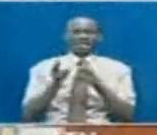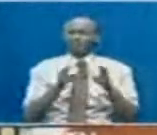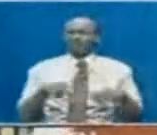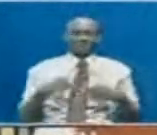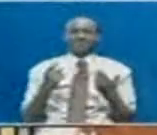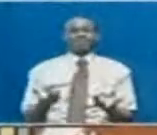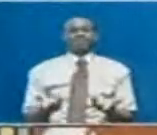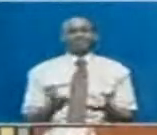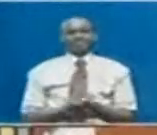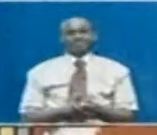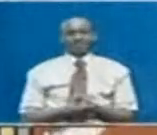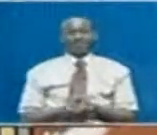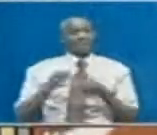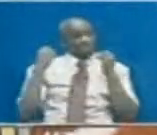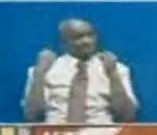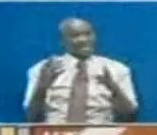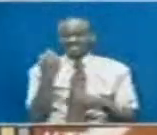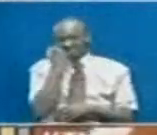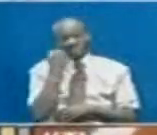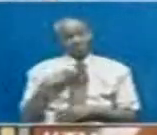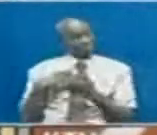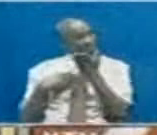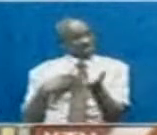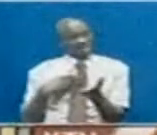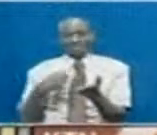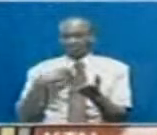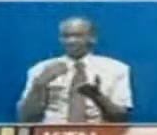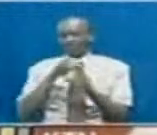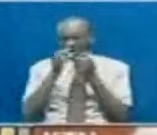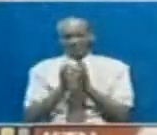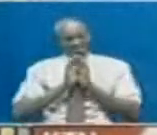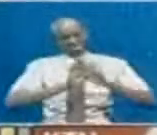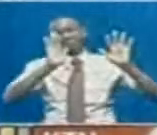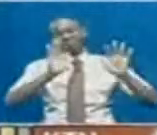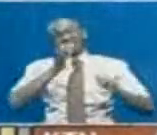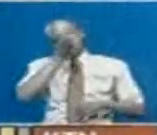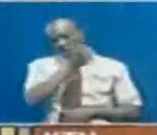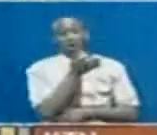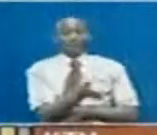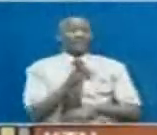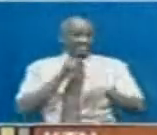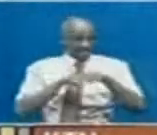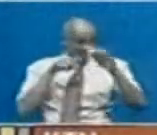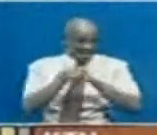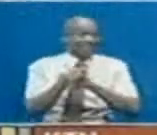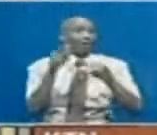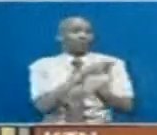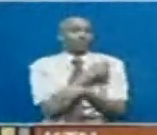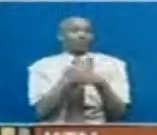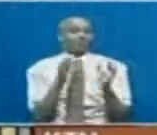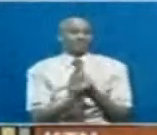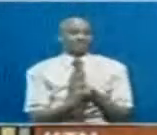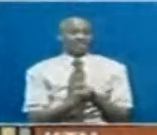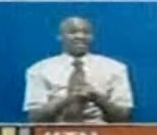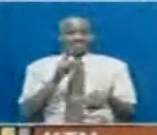potential. Wengi wa wagonjwa hawa hutekelezwa na familia zao pindi tu wanapofikisha hospitali, na hata